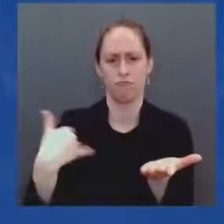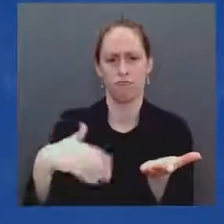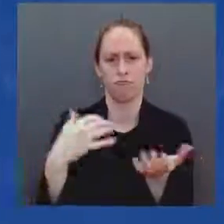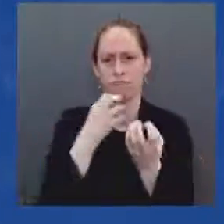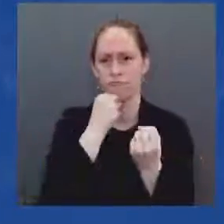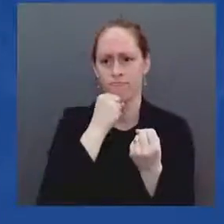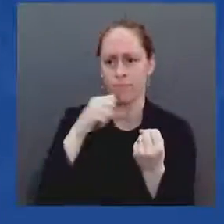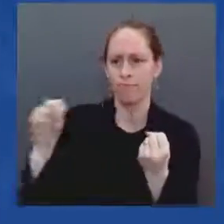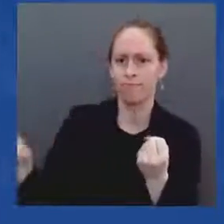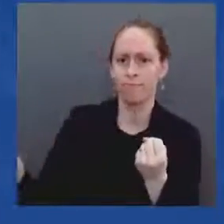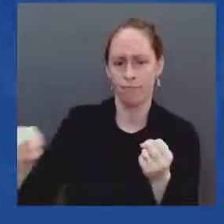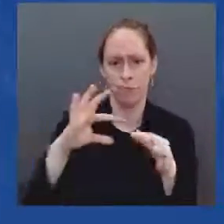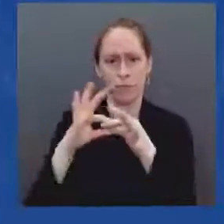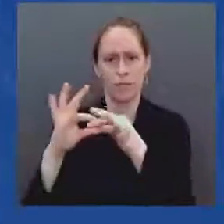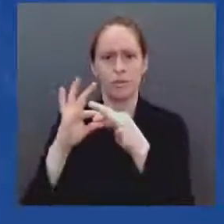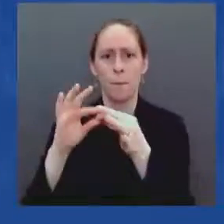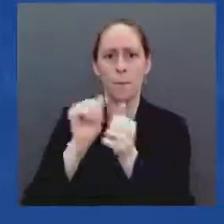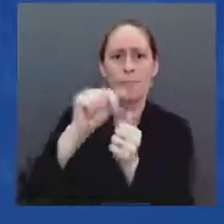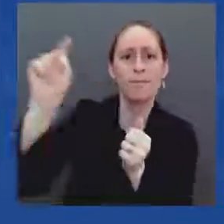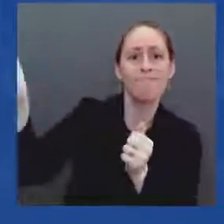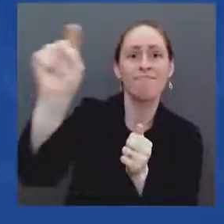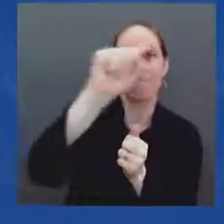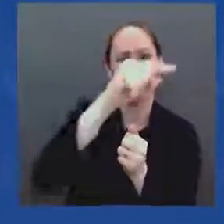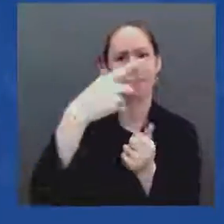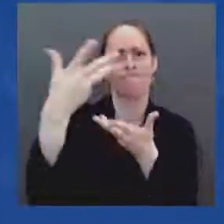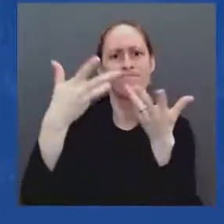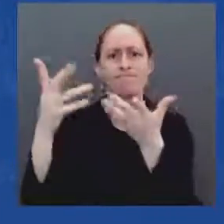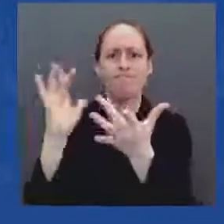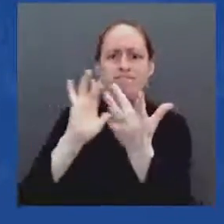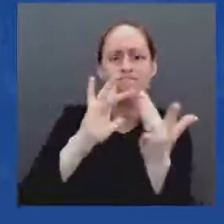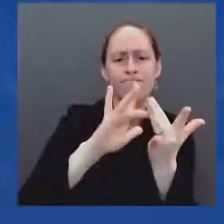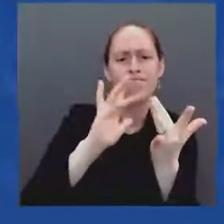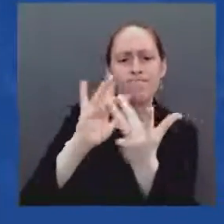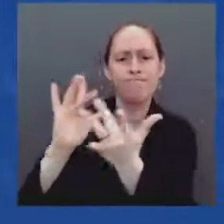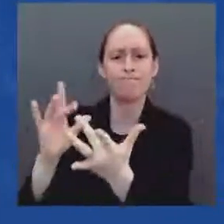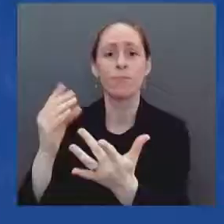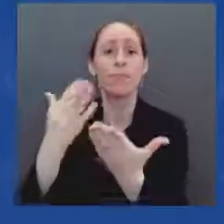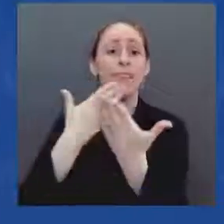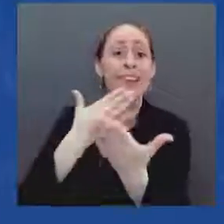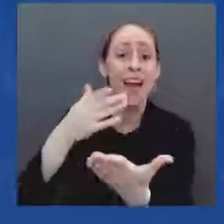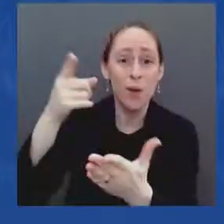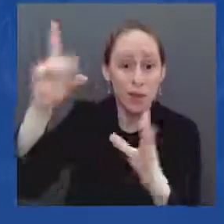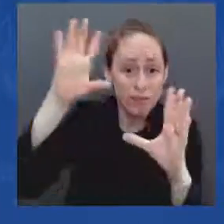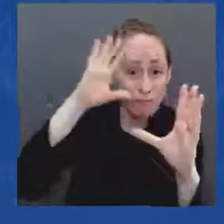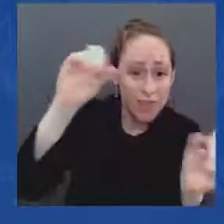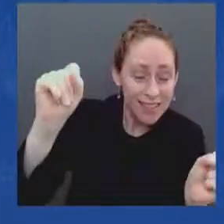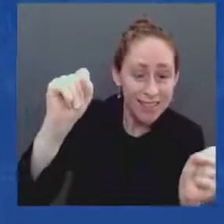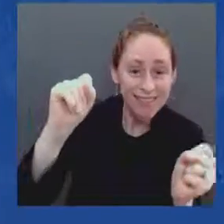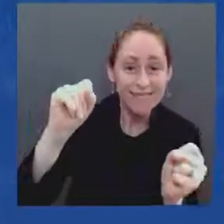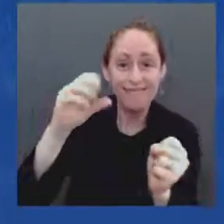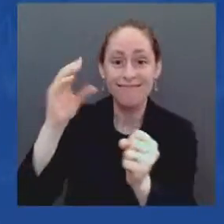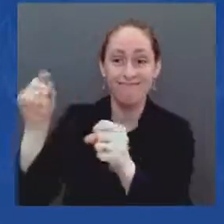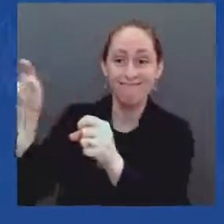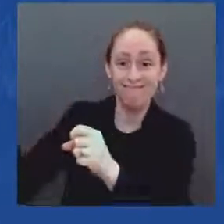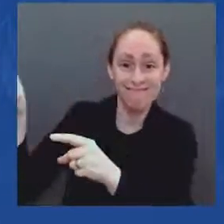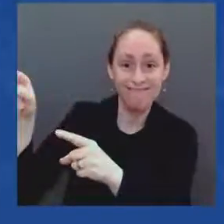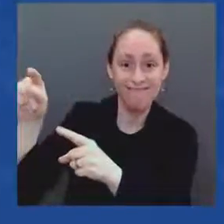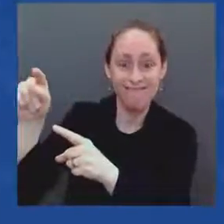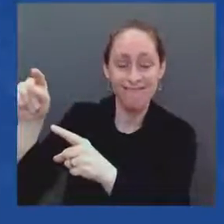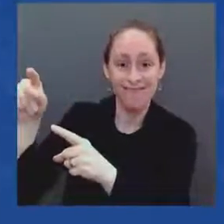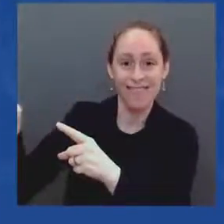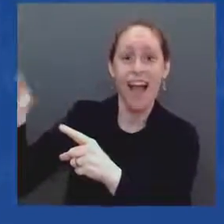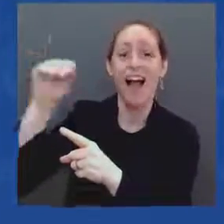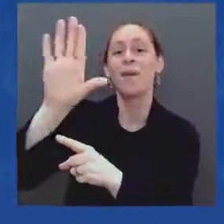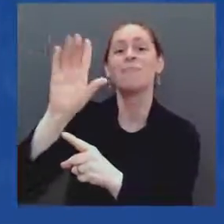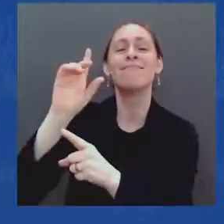Mr. President, First Lady, for being with us last night, which meant a great deal. Madam Vice President, you made history and you continue to make